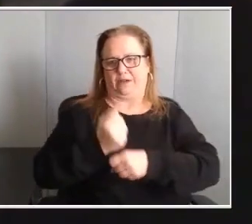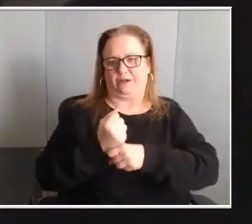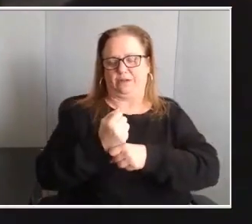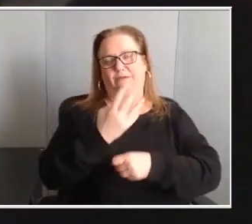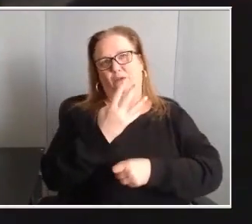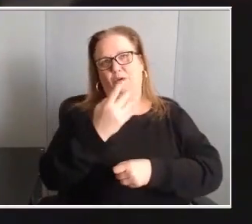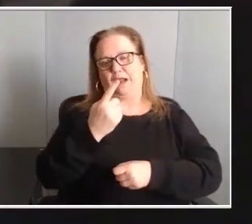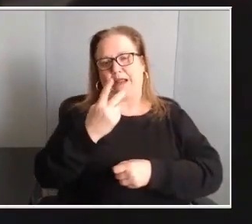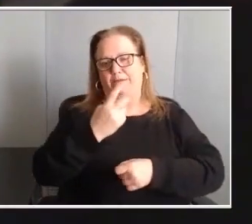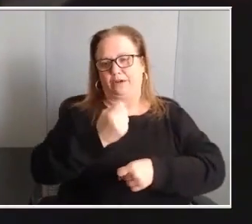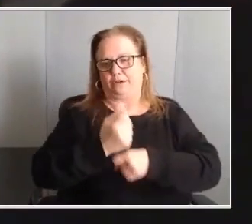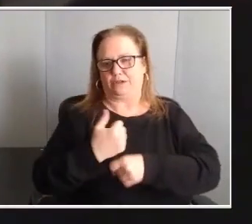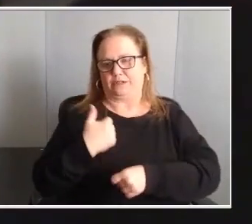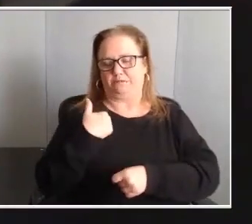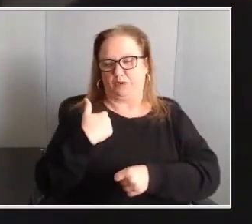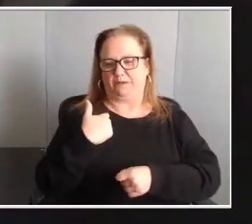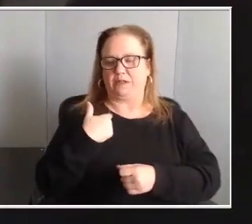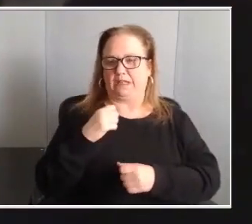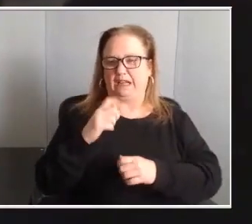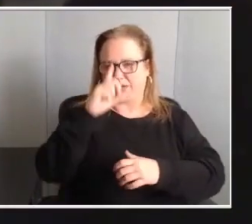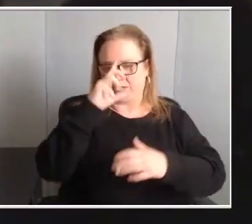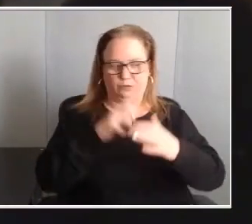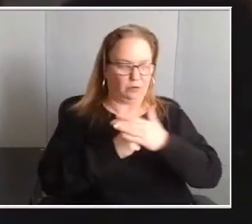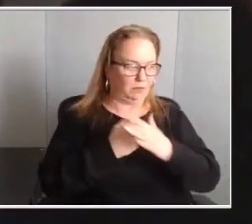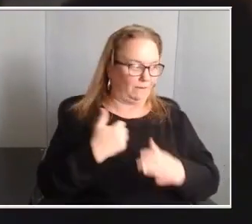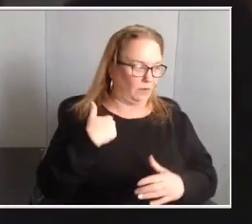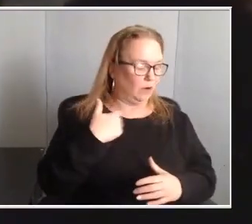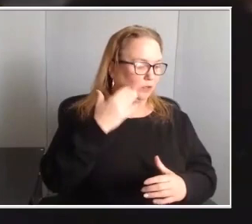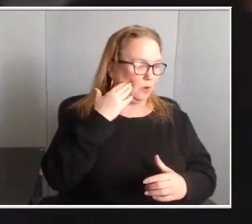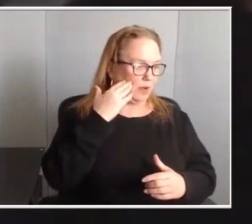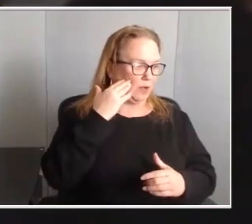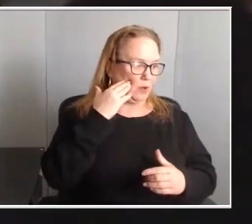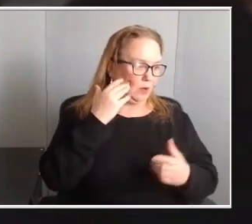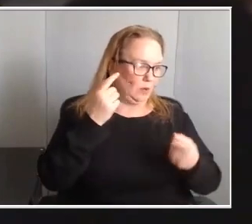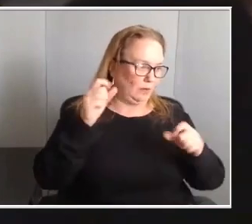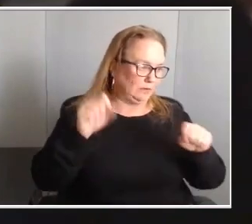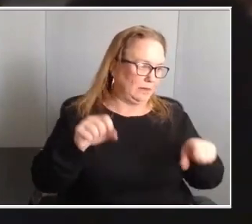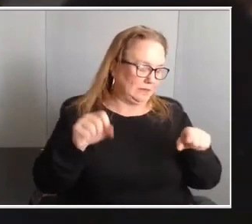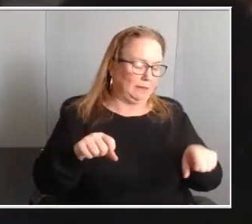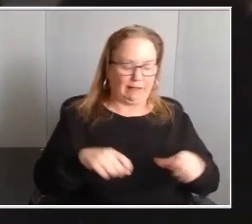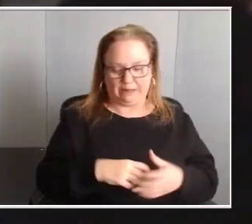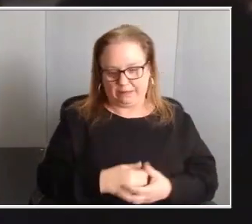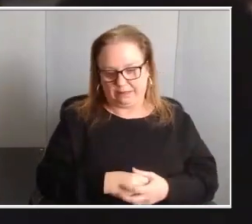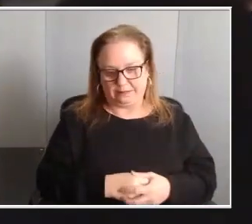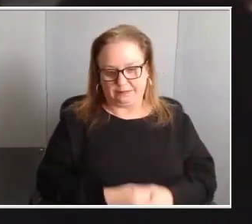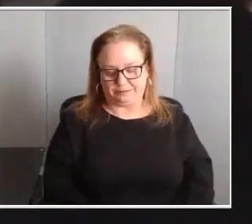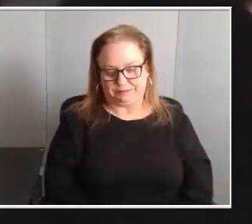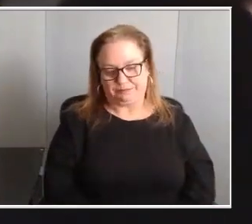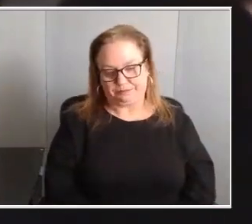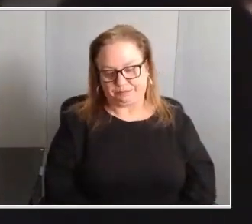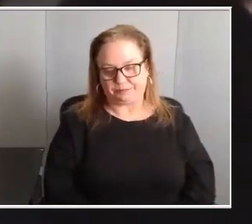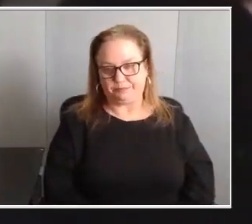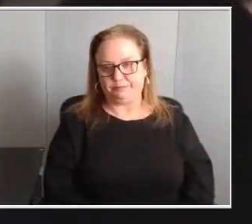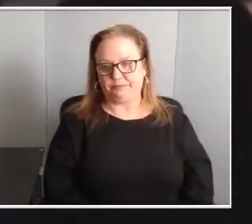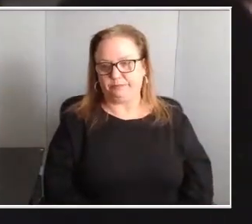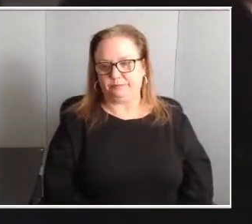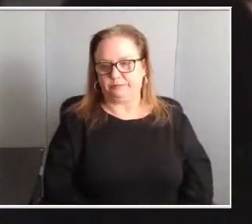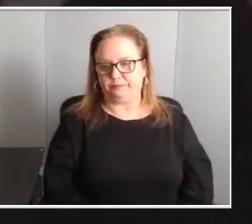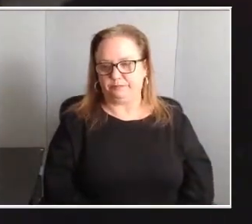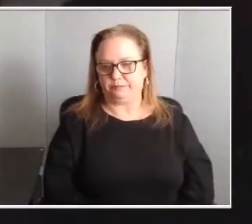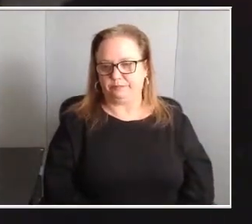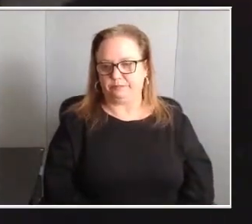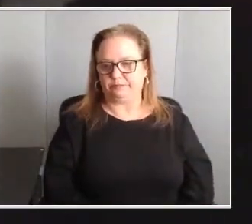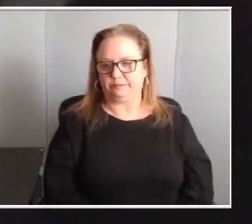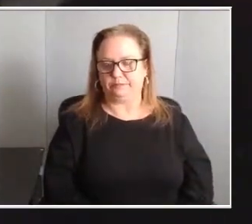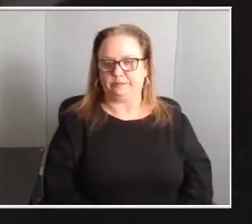about 4.5 years since his previous stroke. So I knew there was that possibility. So I couldn't really think